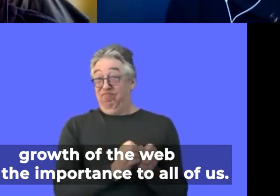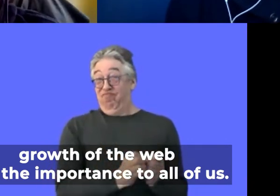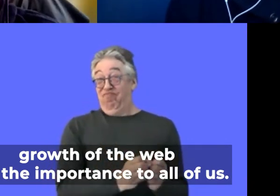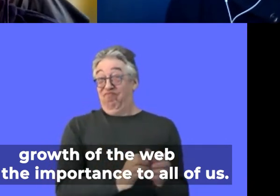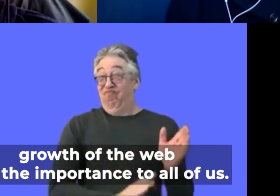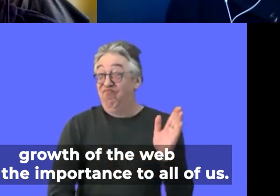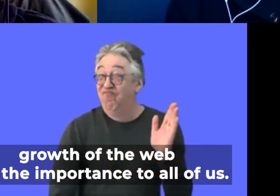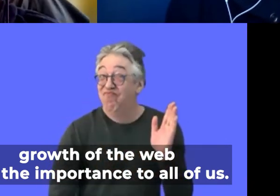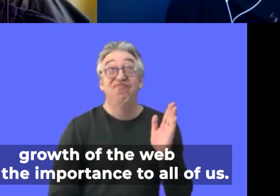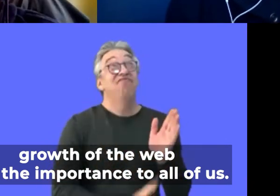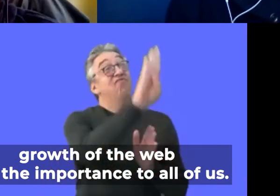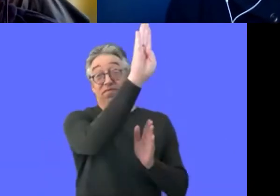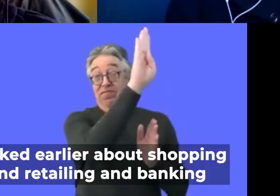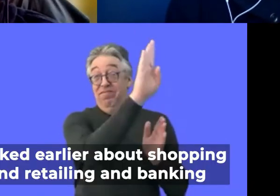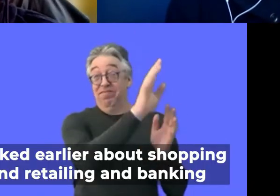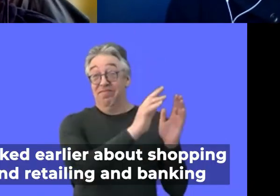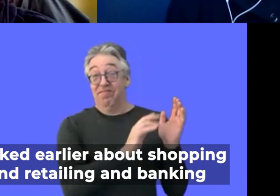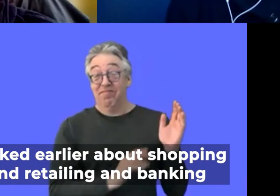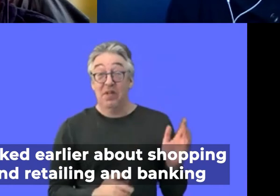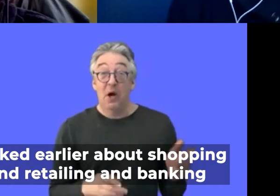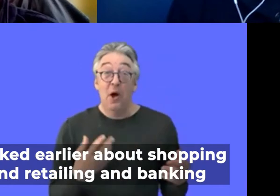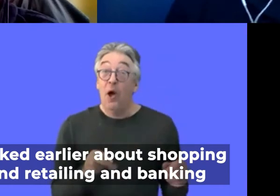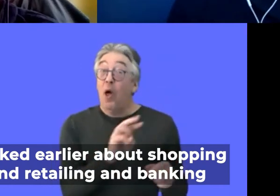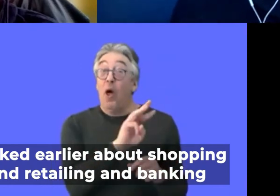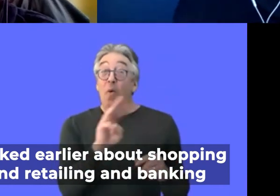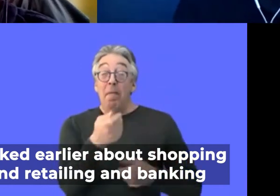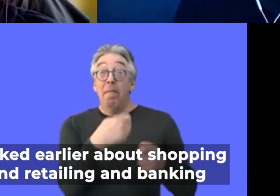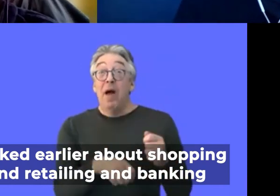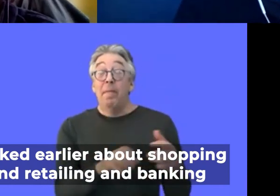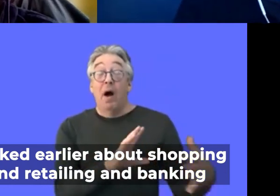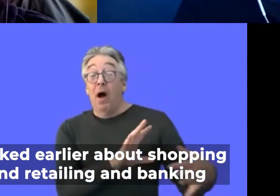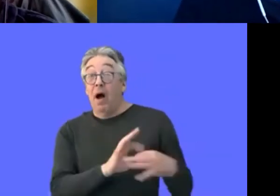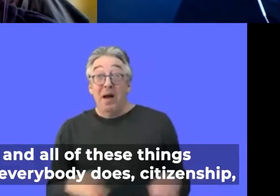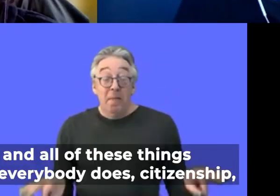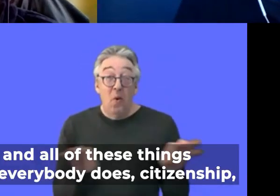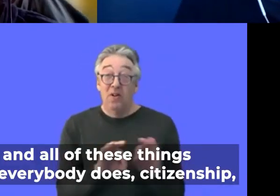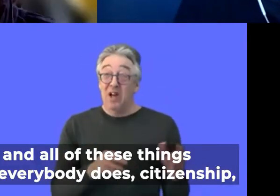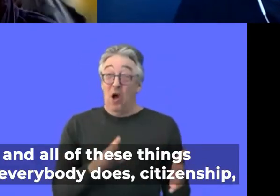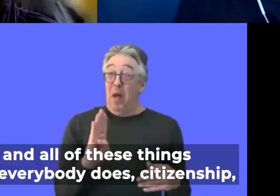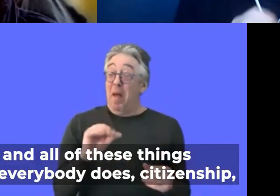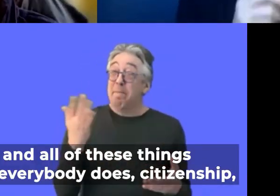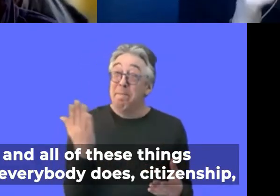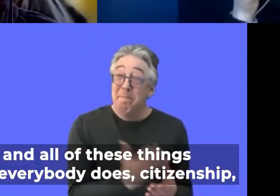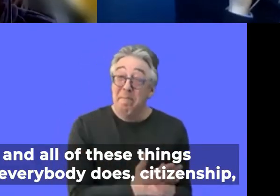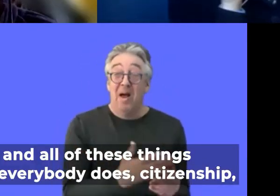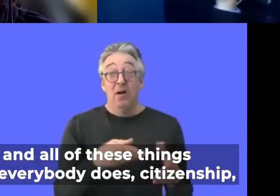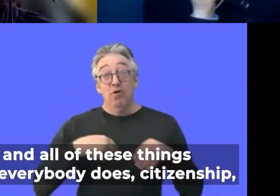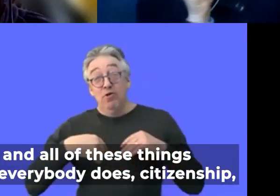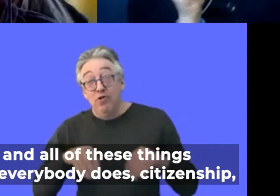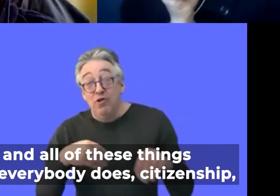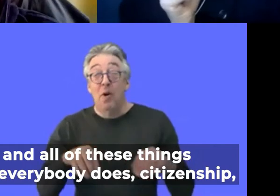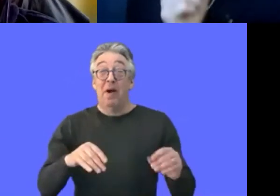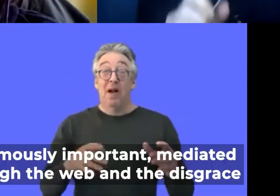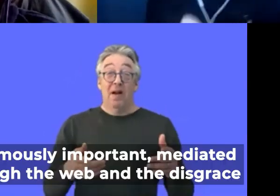the importance to all of us. I mean, I talked earlier about shopping and retailing and banking and all of these things that everybody does,